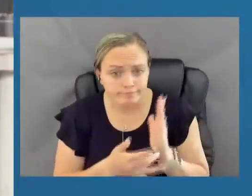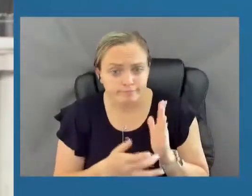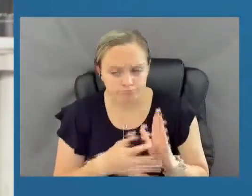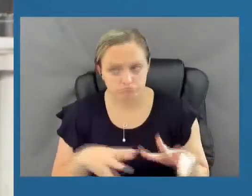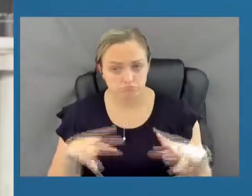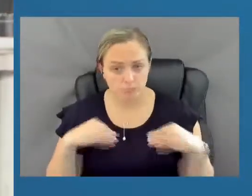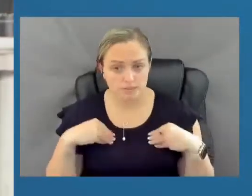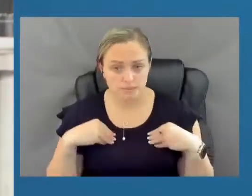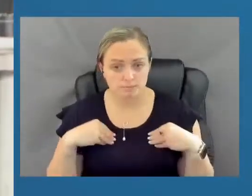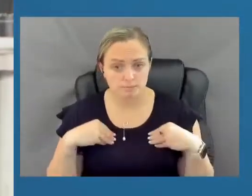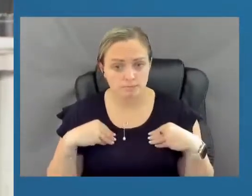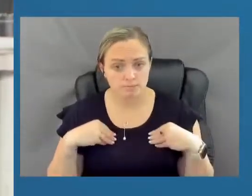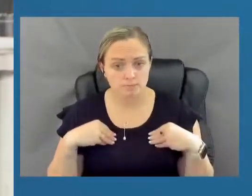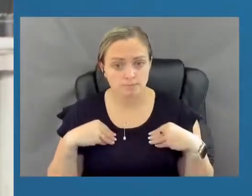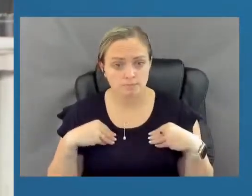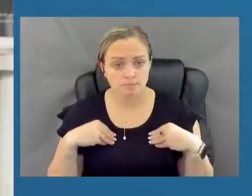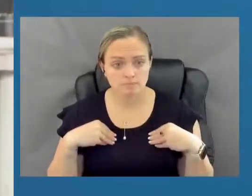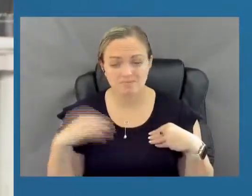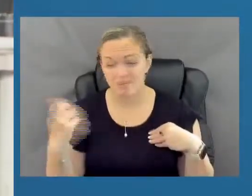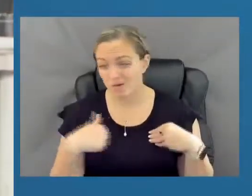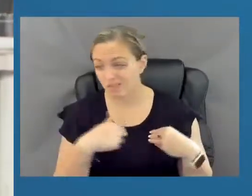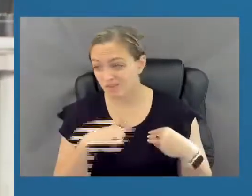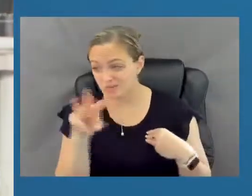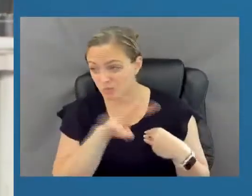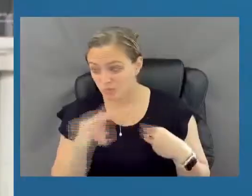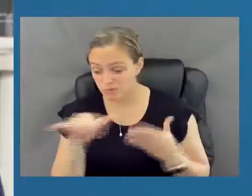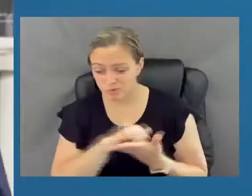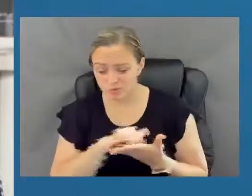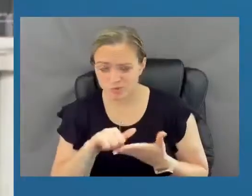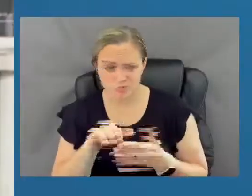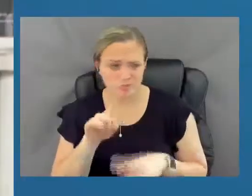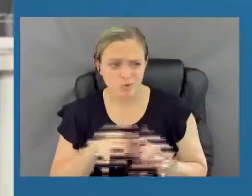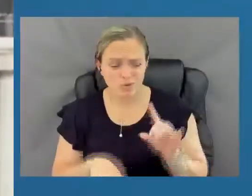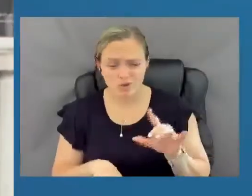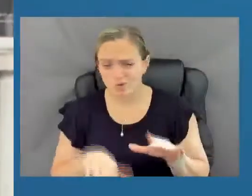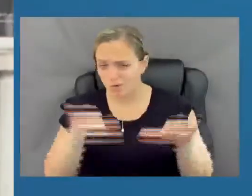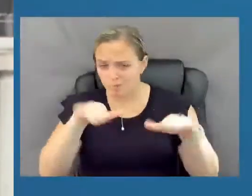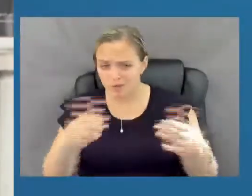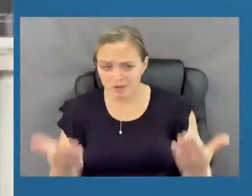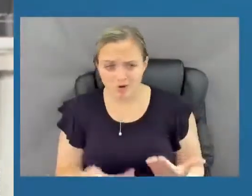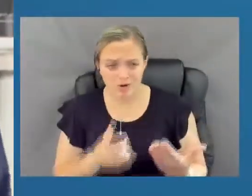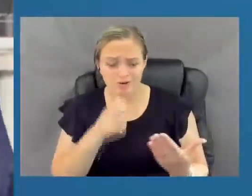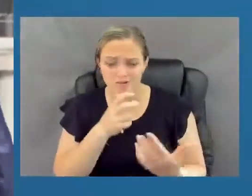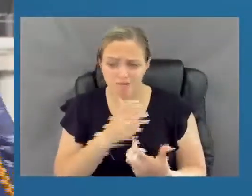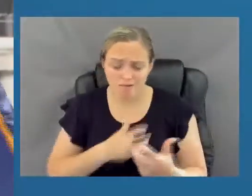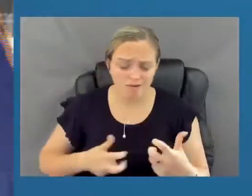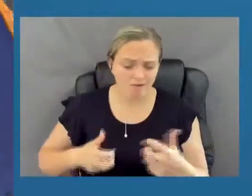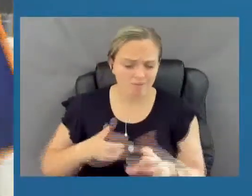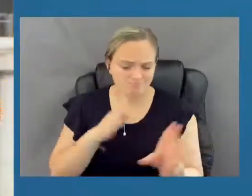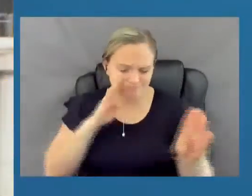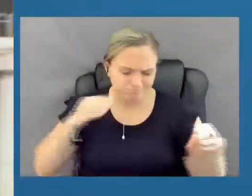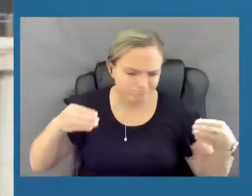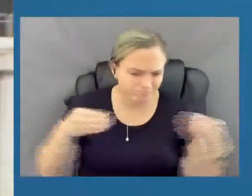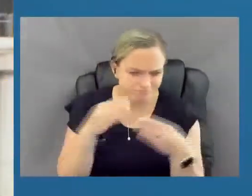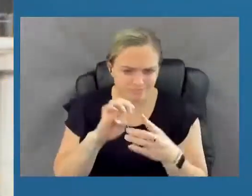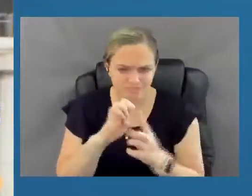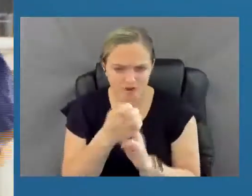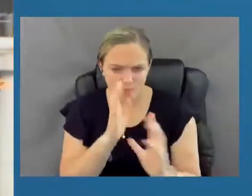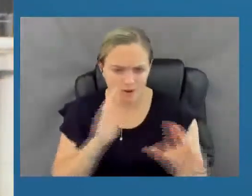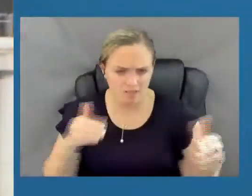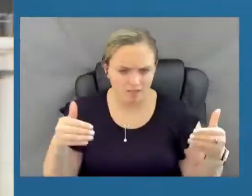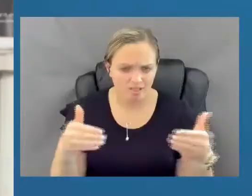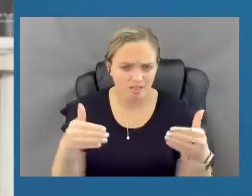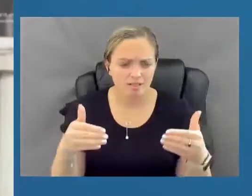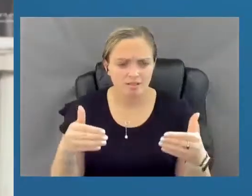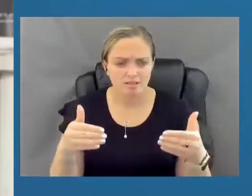them. And all of us from Western New York, you cannot grow up in this area and not be a hardcore environmentalist. We're not far from